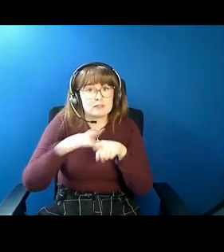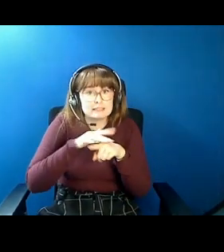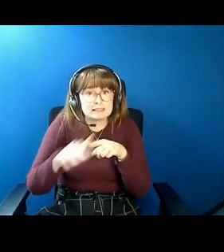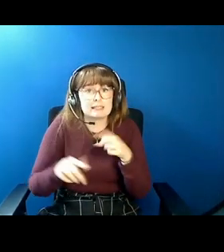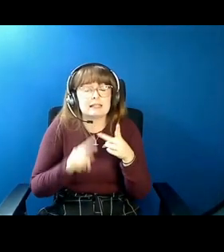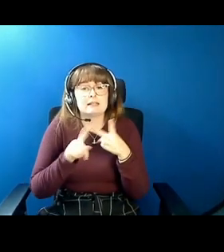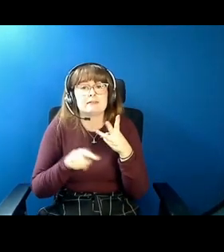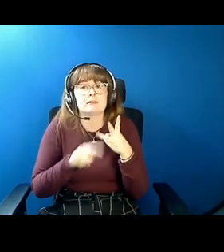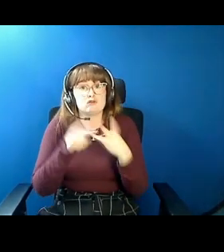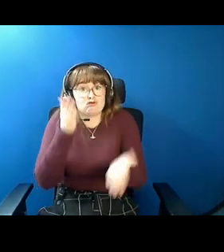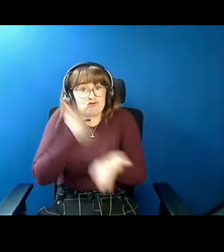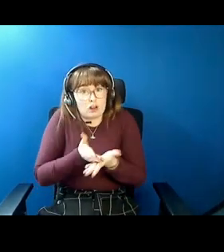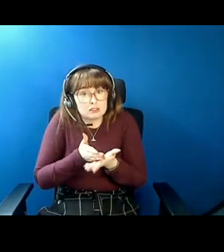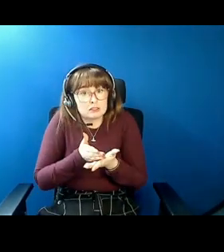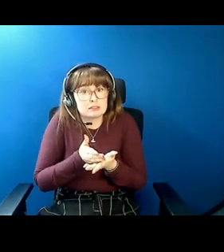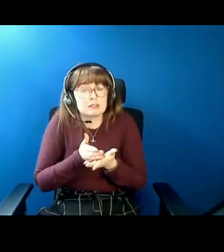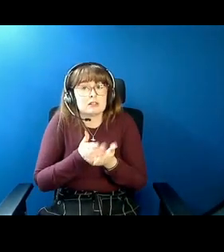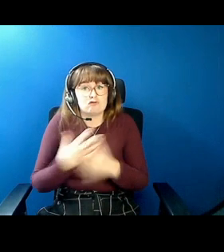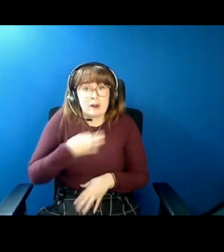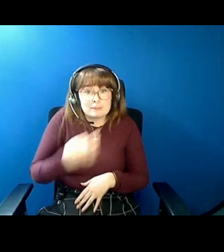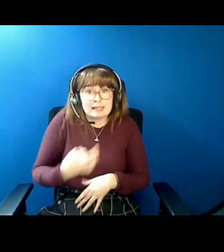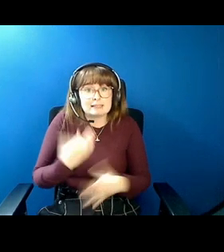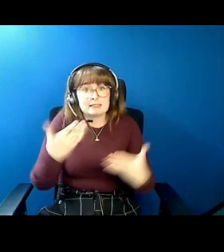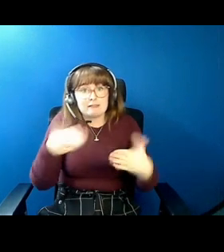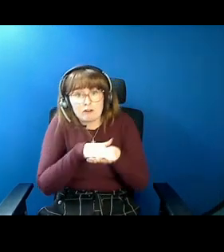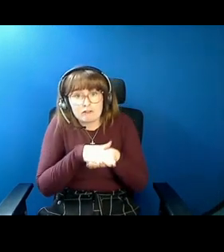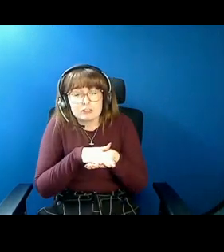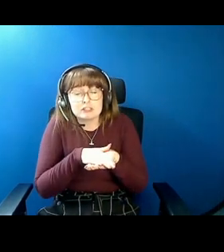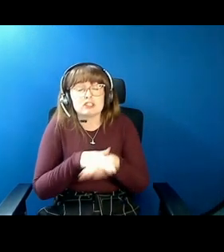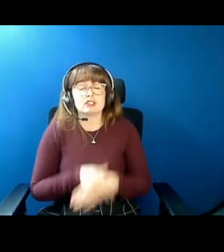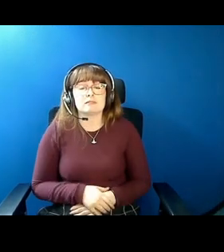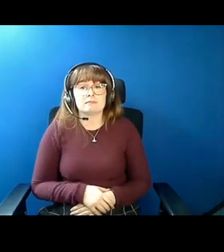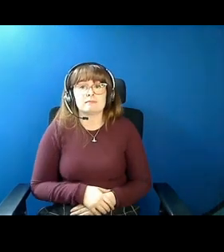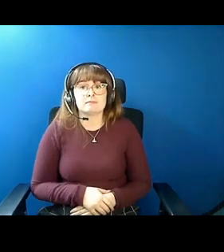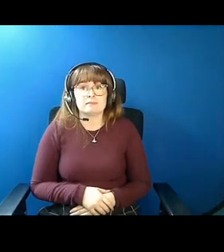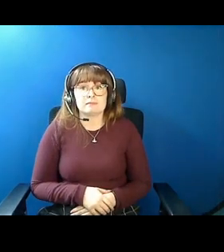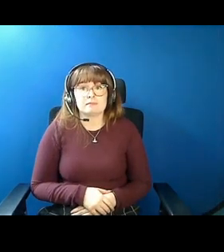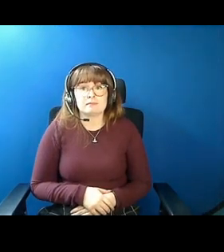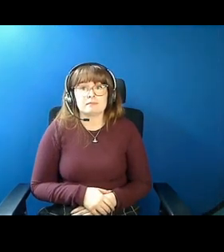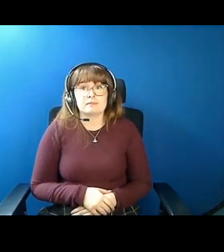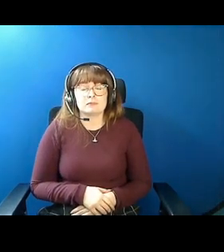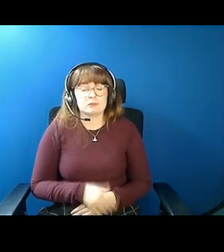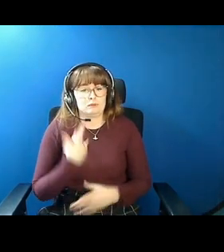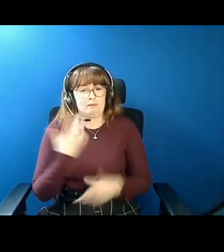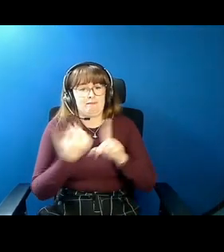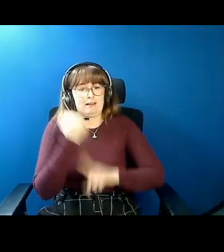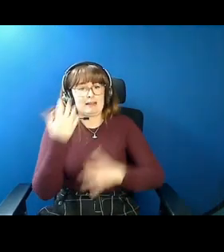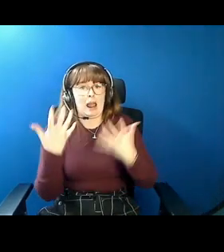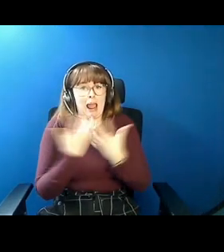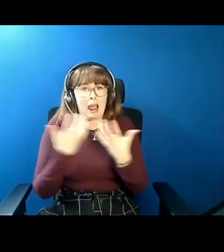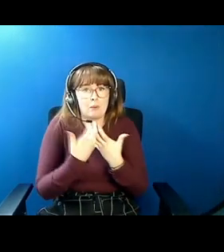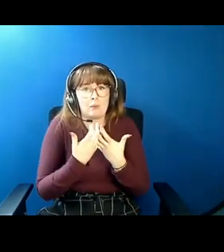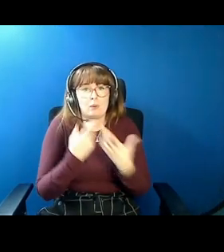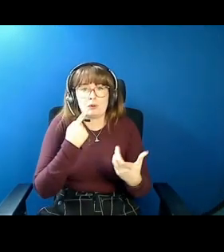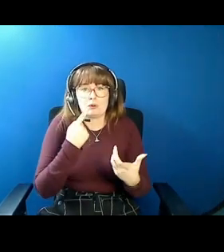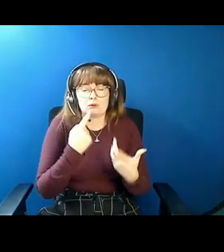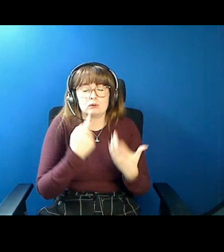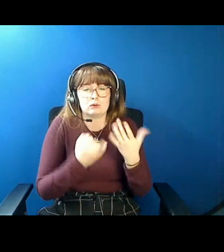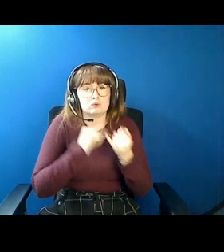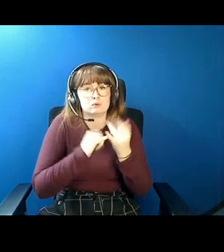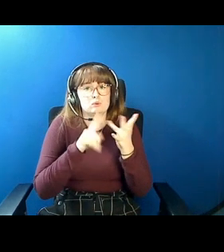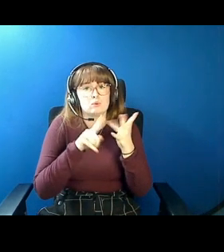set, representativeness, as well as coverage across the area we're looking at to determine how these data sources should be prioritized.